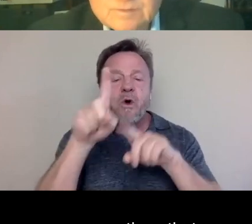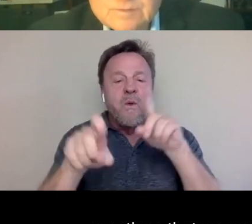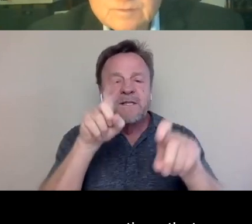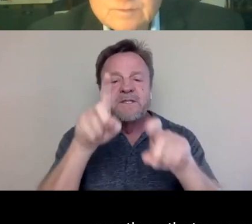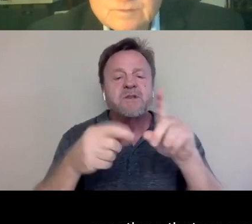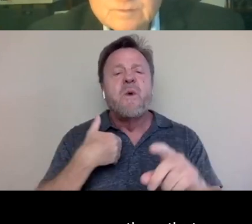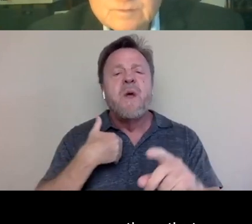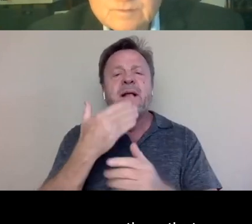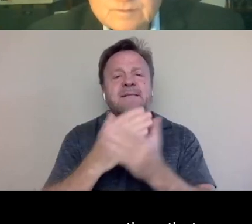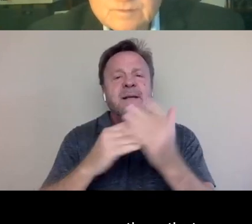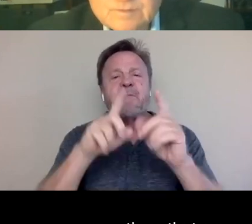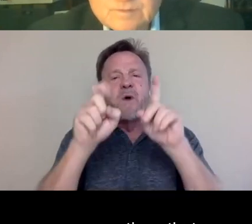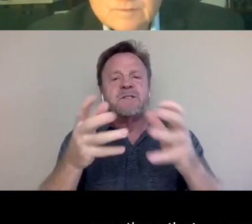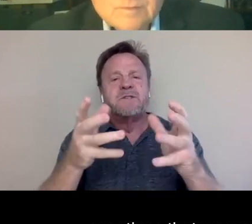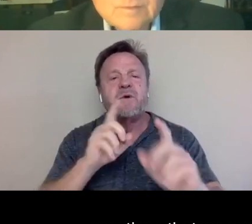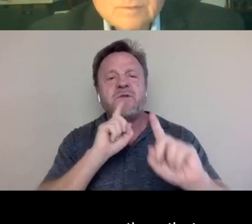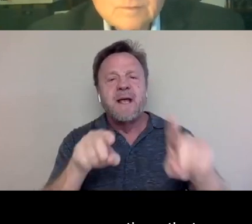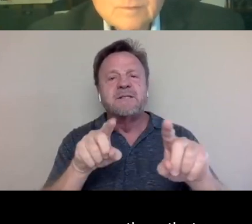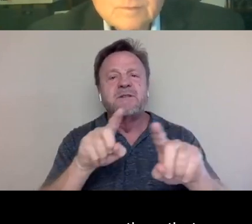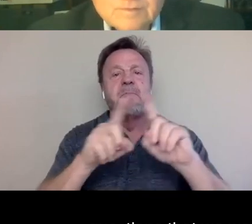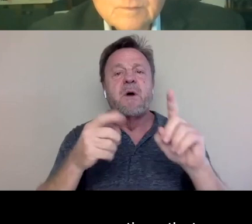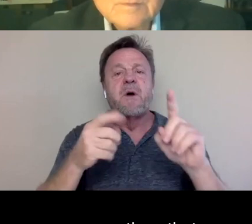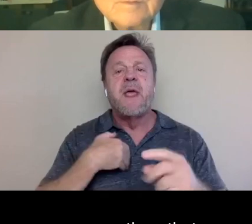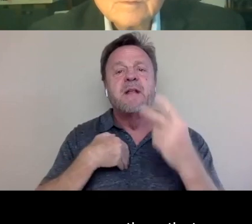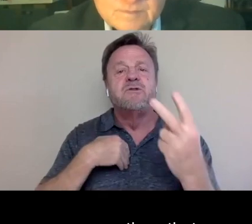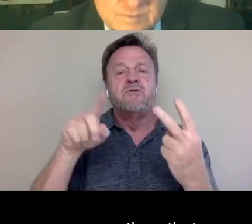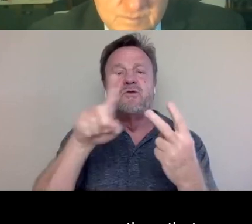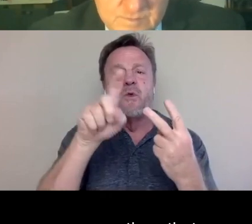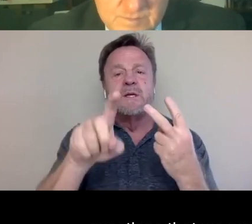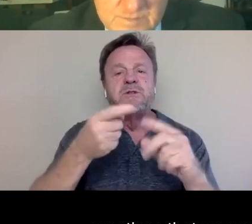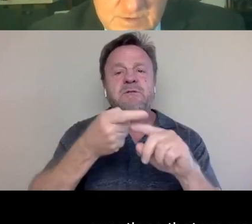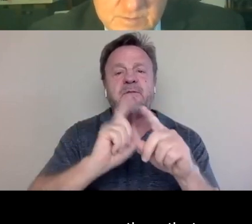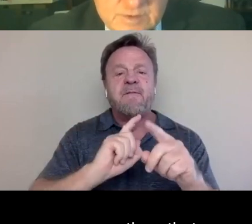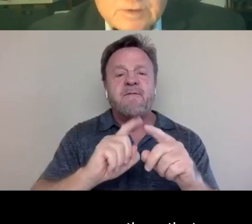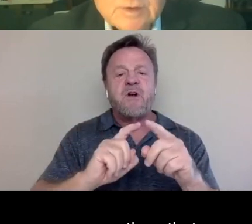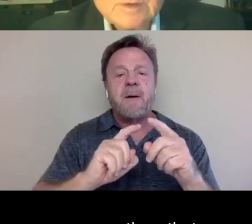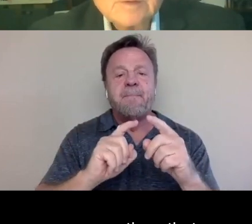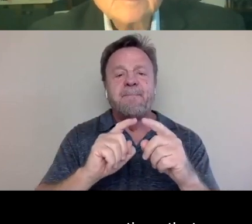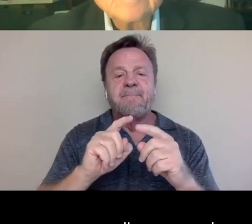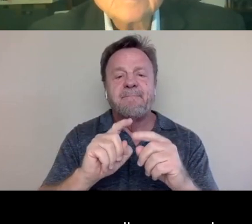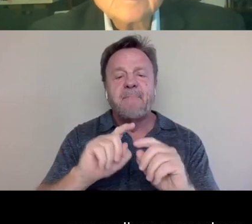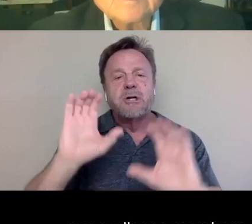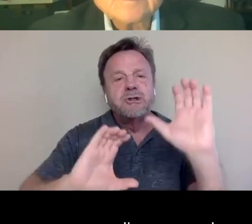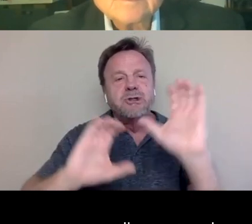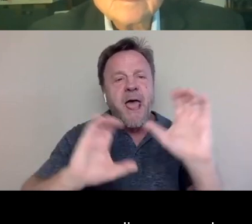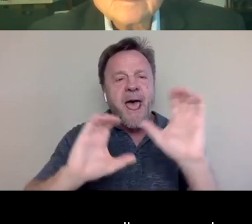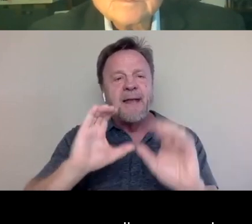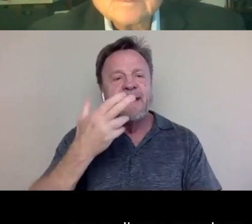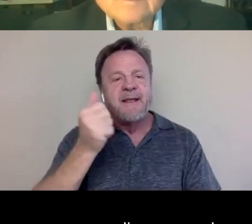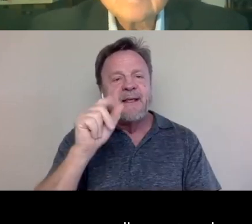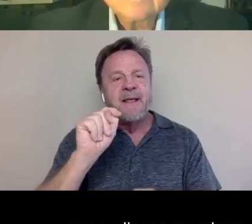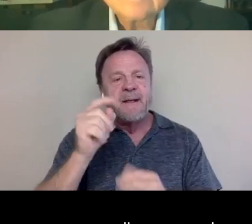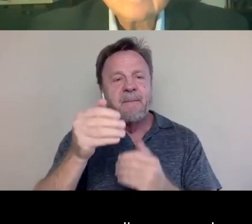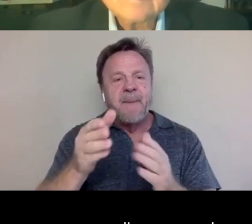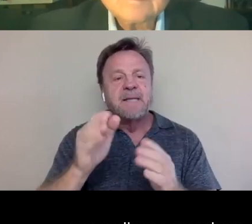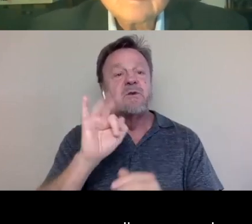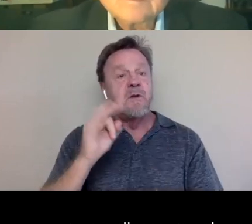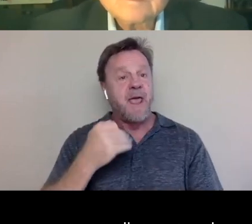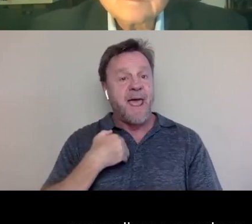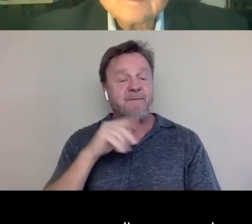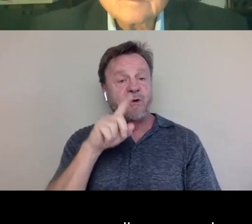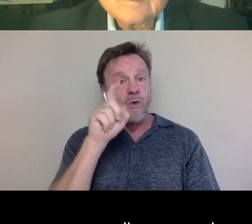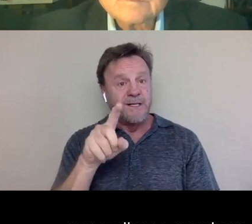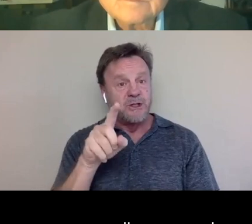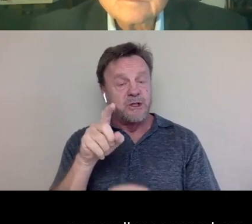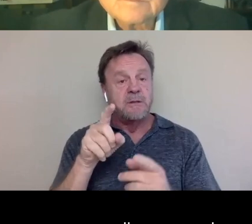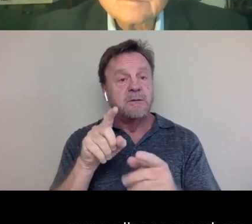want to cover, but we did get two questions from our chat box. So if you, our audience members, if you have a question you'd like to ask, just